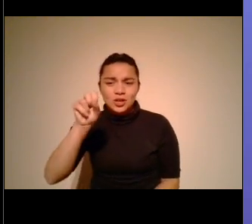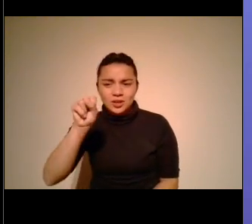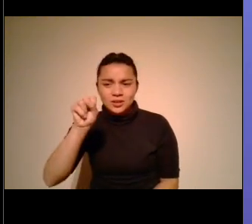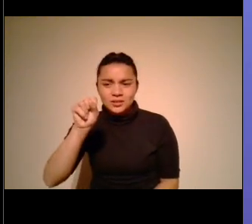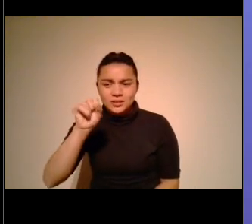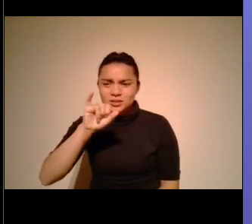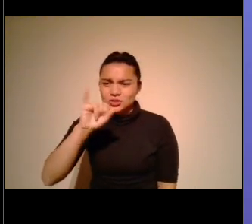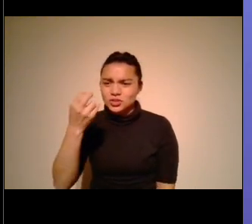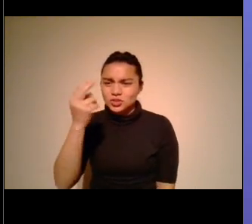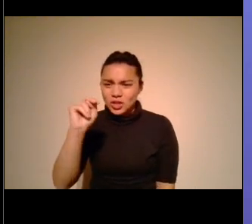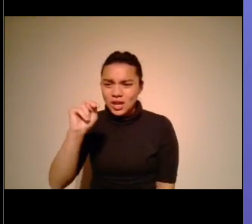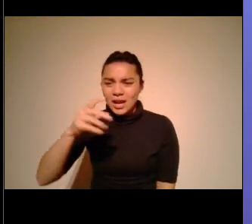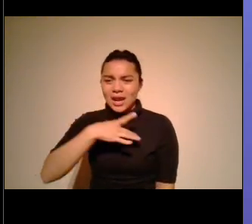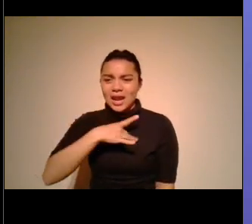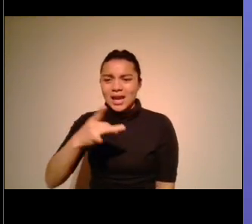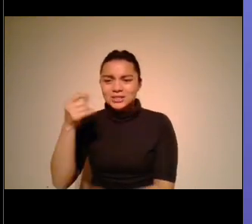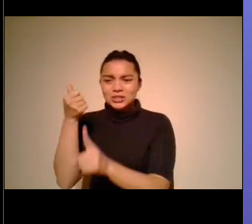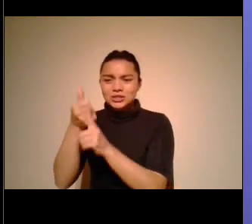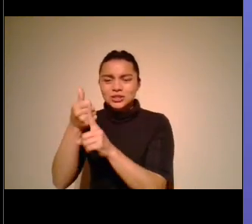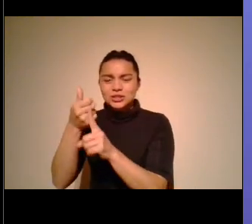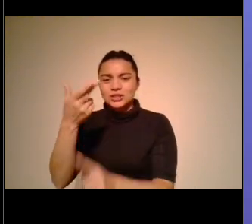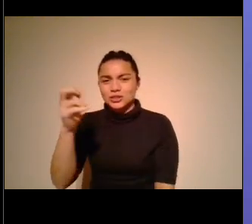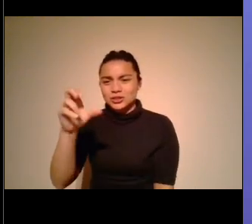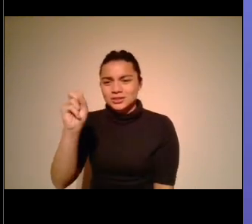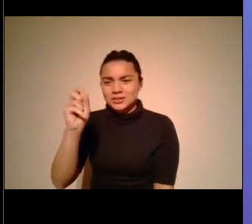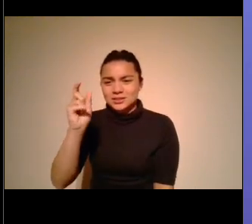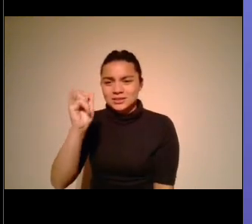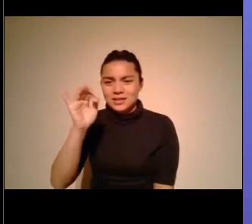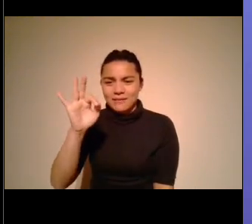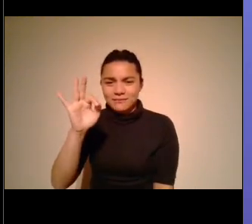think to yourself, well, I don't know what gender John is. And